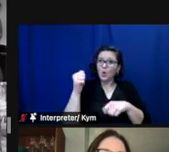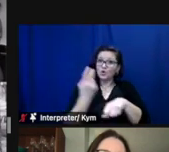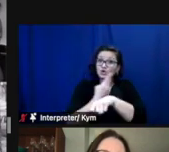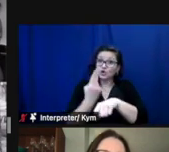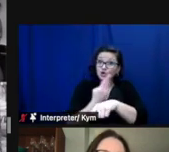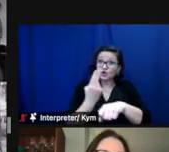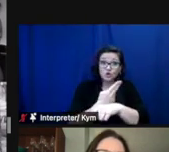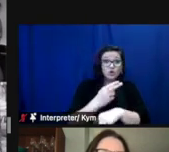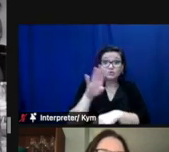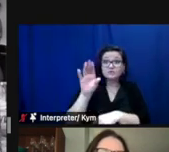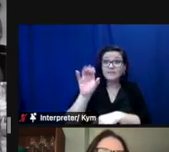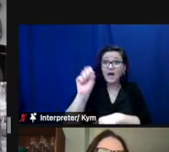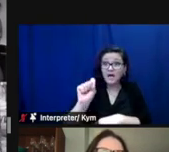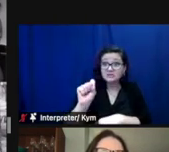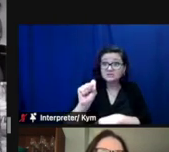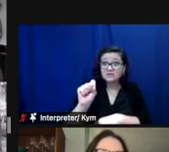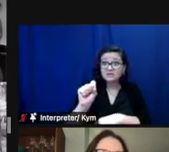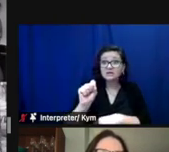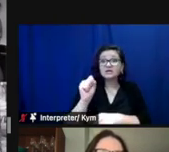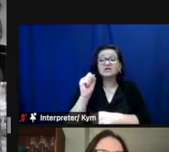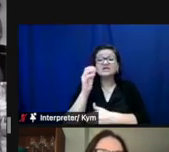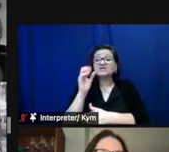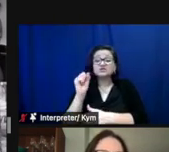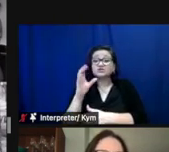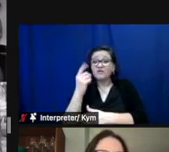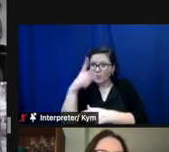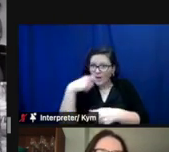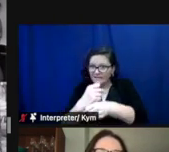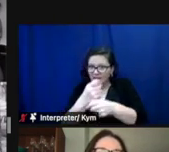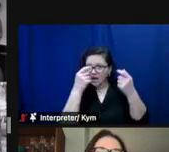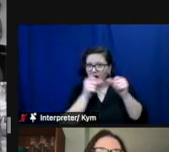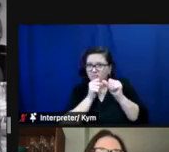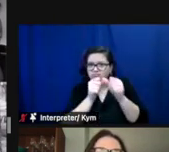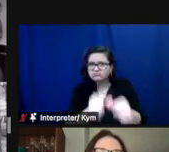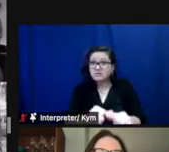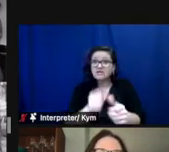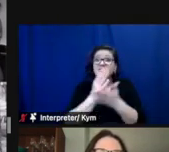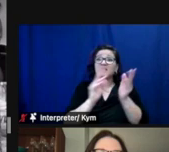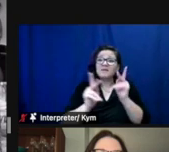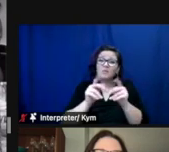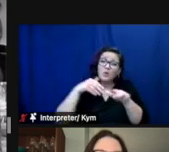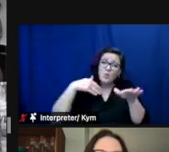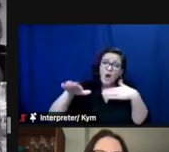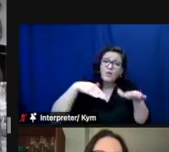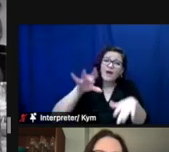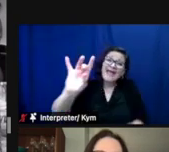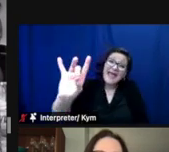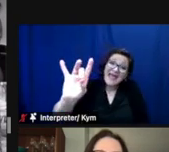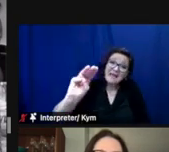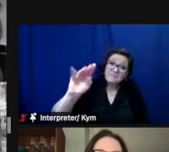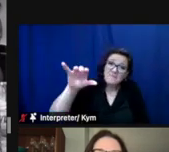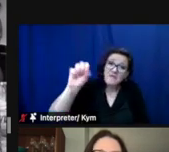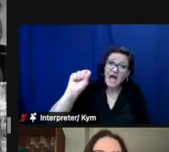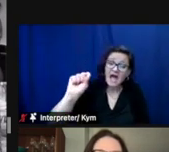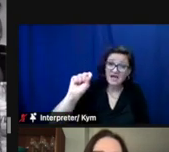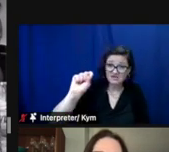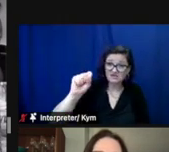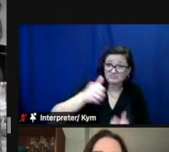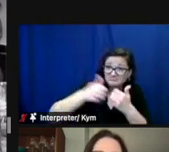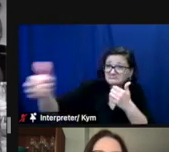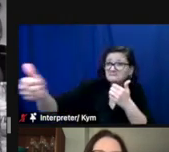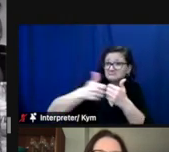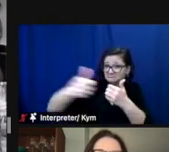they walked. Some people would walk 8 miles a day to get to and from work for months and months and months because they were not going to take the